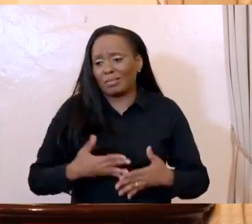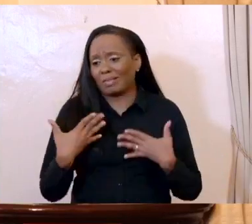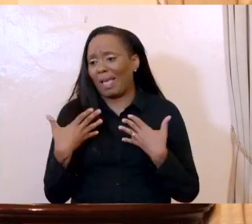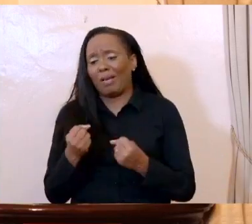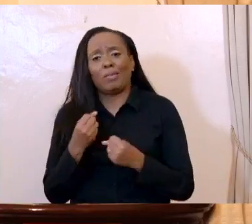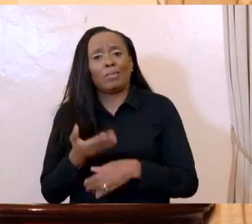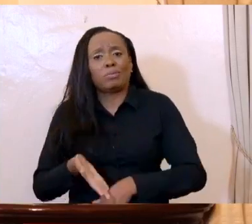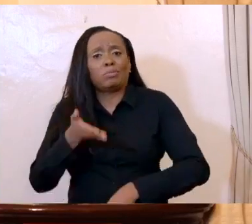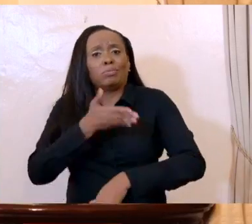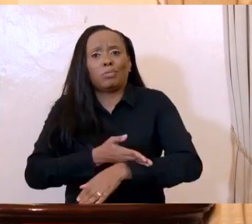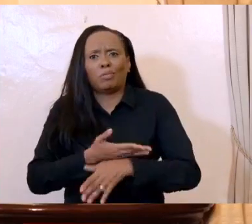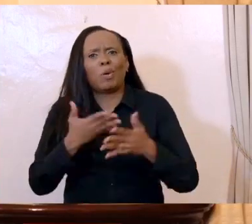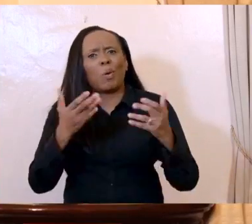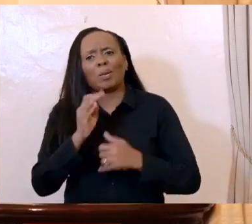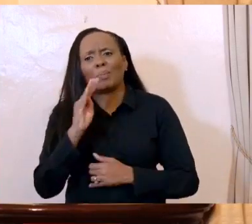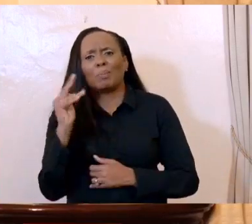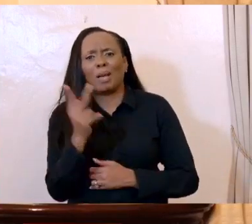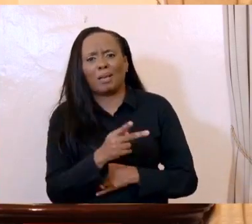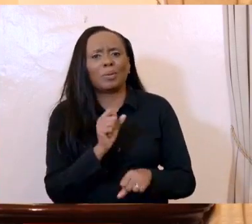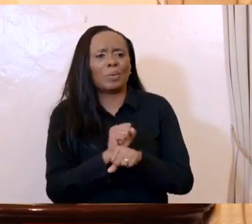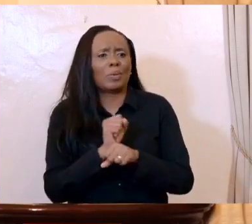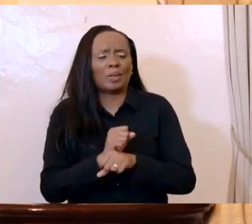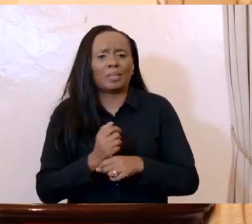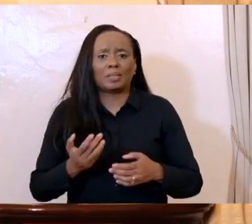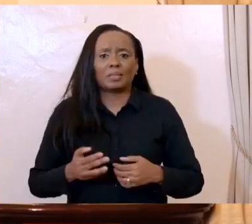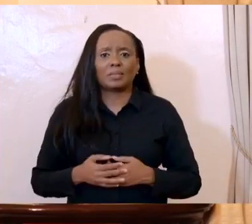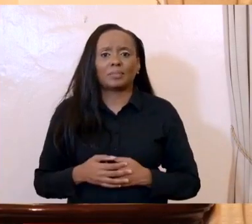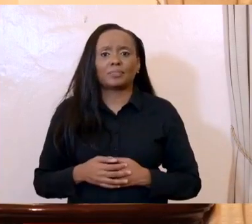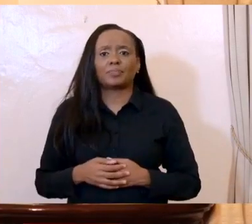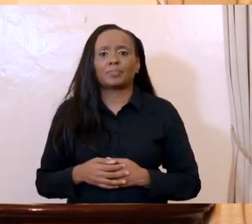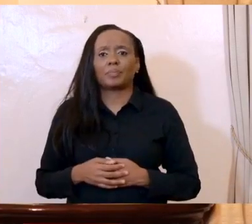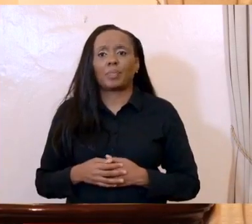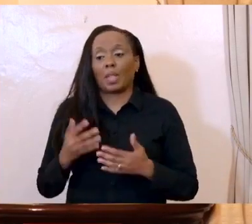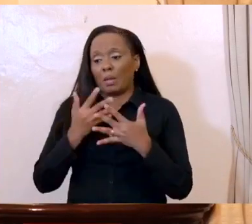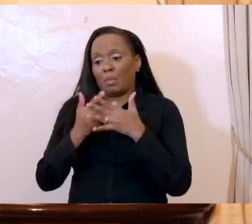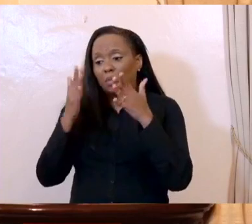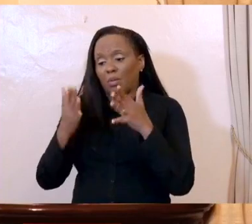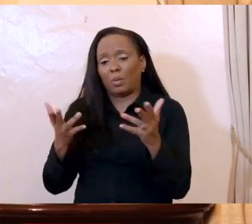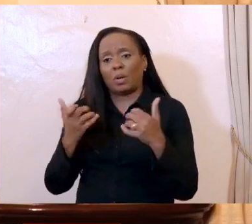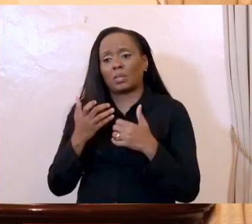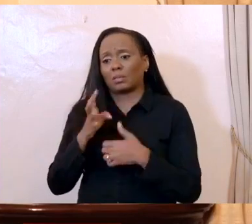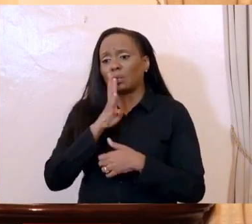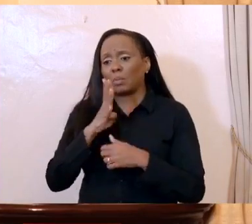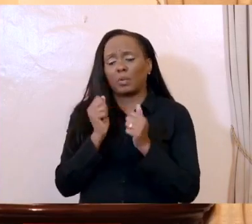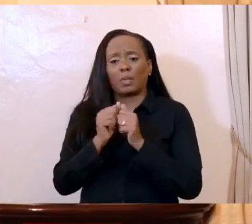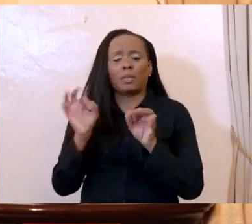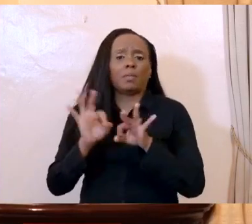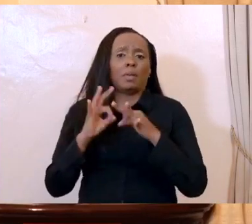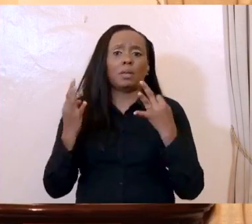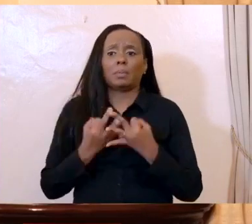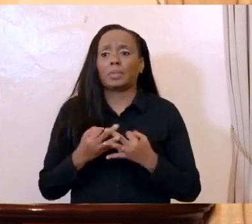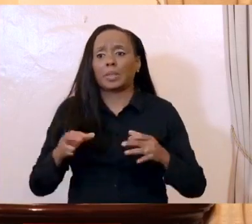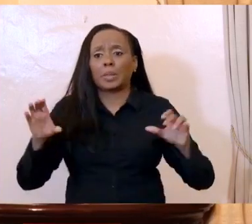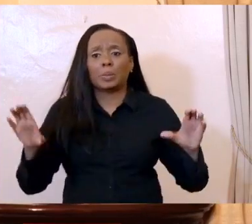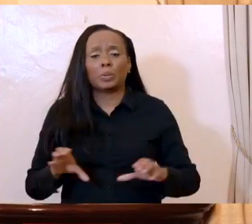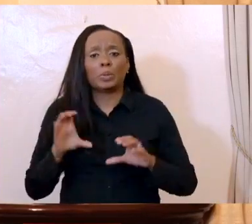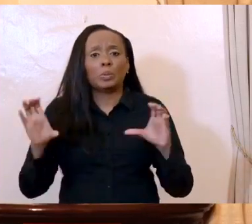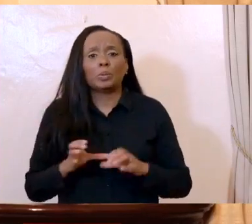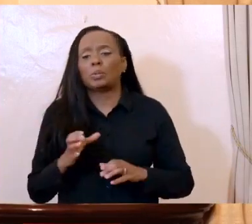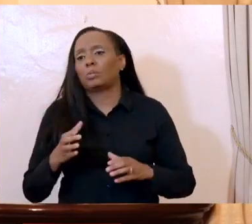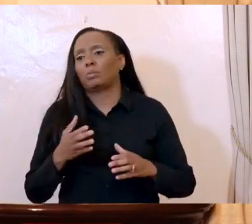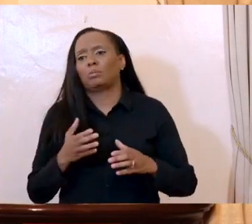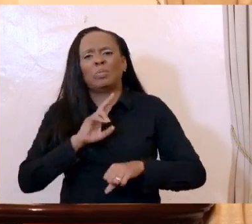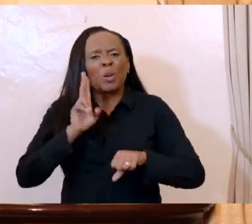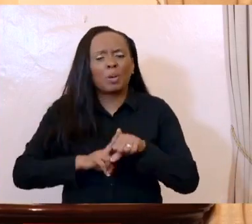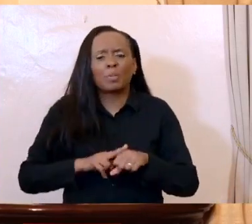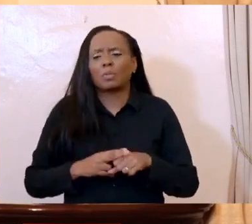and the inmates in custody, they want to be able to speak to their family. They want to be able to do some of the things that give them an almost normal